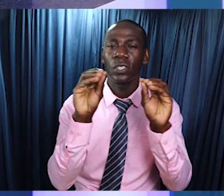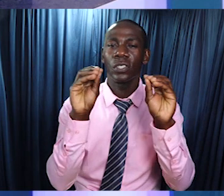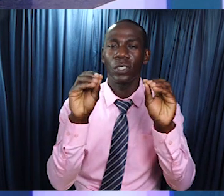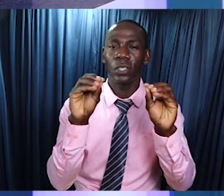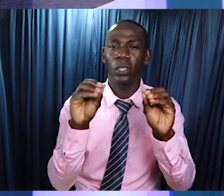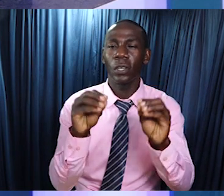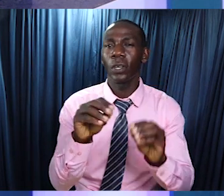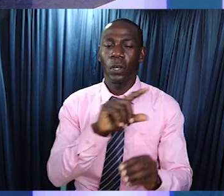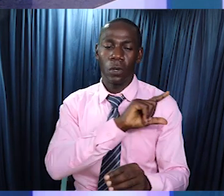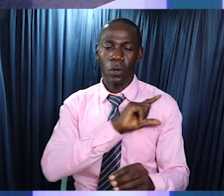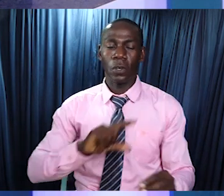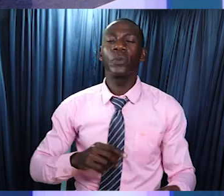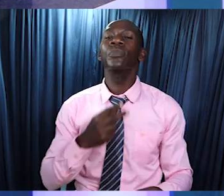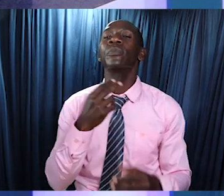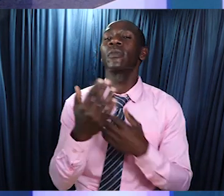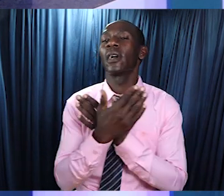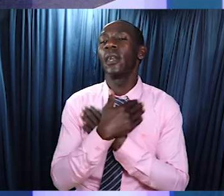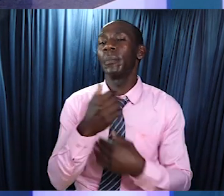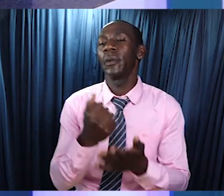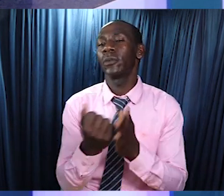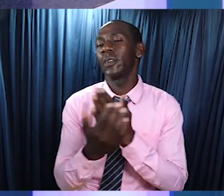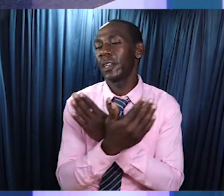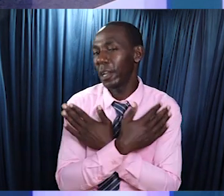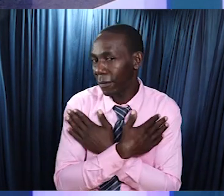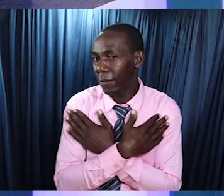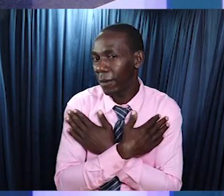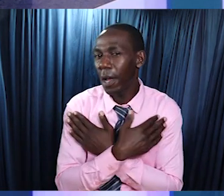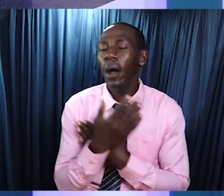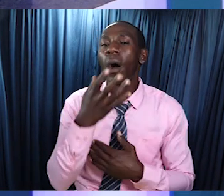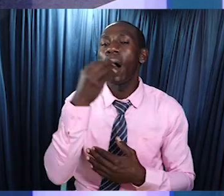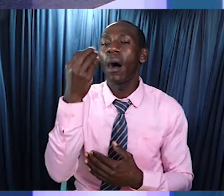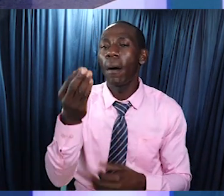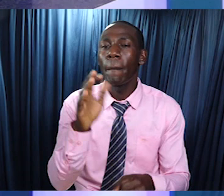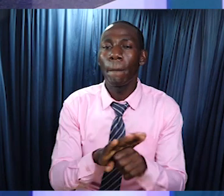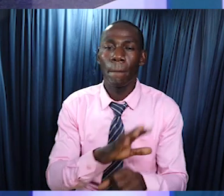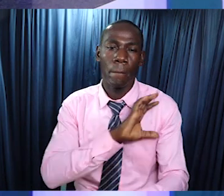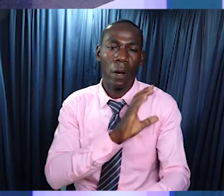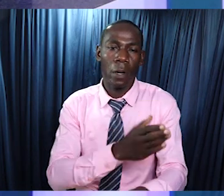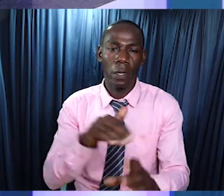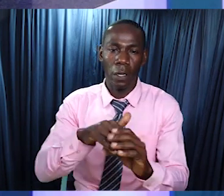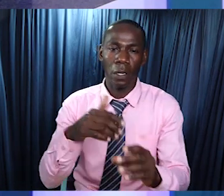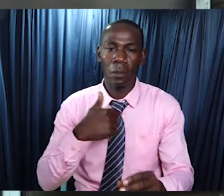teach. Bwana akanijalia kupenda. The Lord enabled me to learn. Nami nilikuwa na nguvu za lana. And I had the forces of a curse.